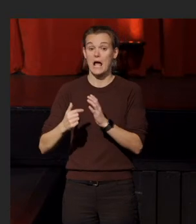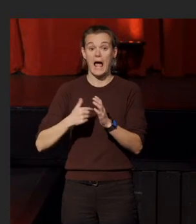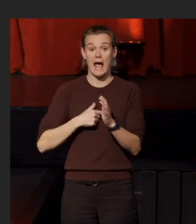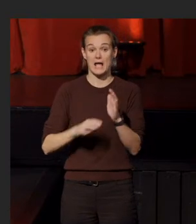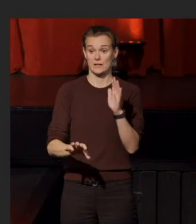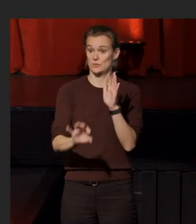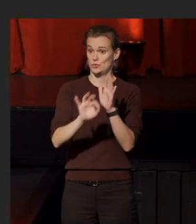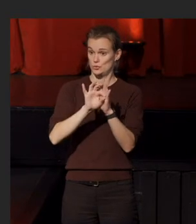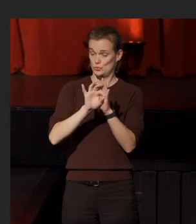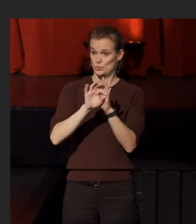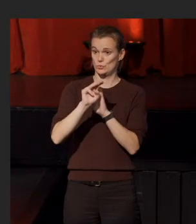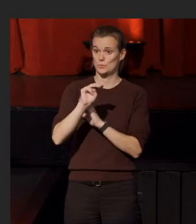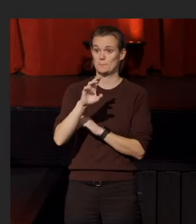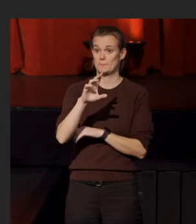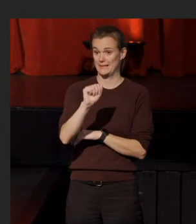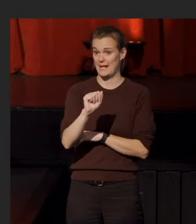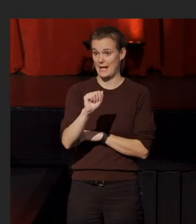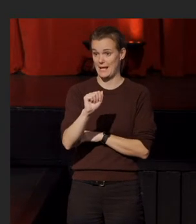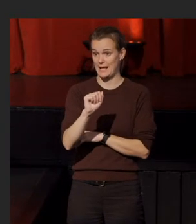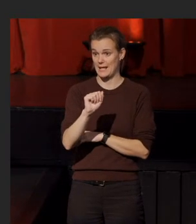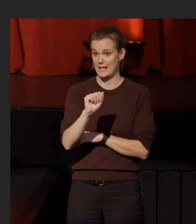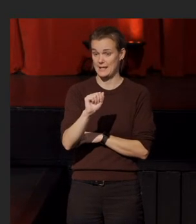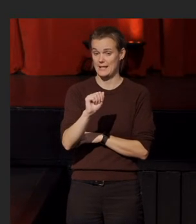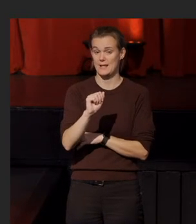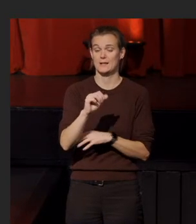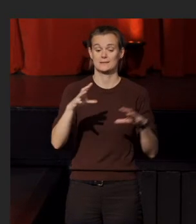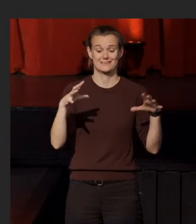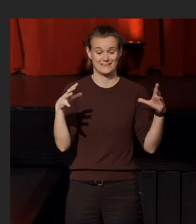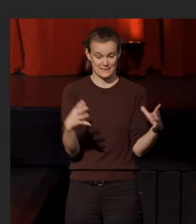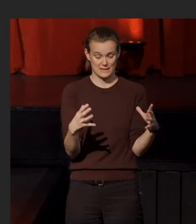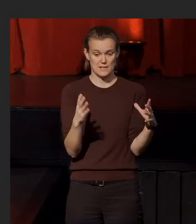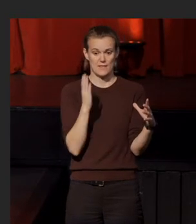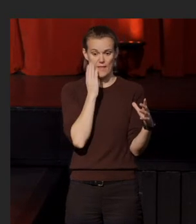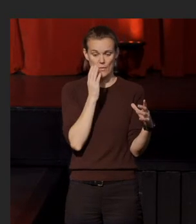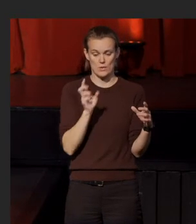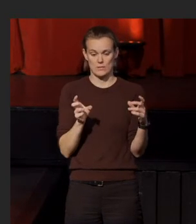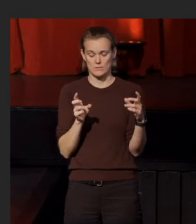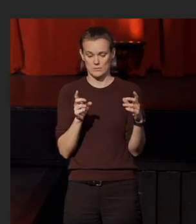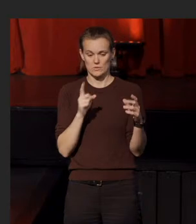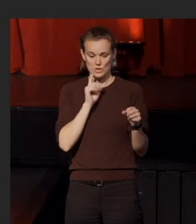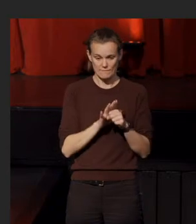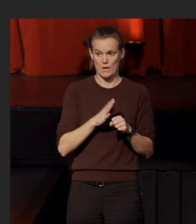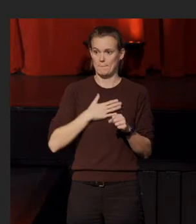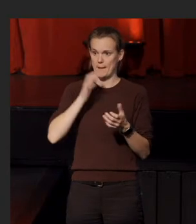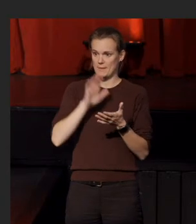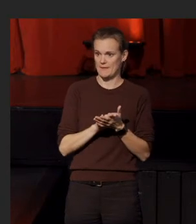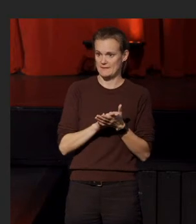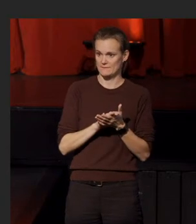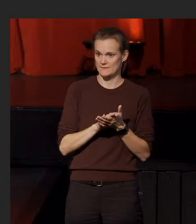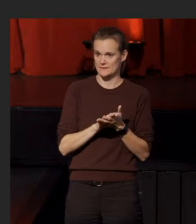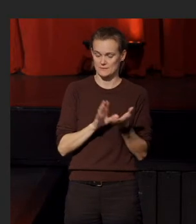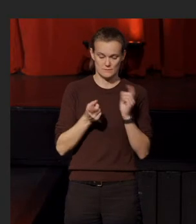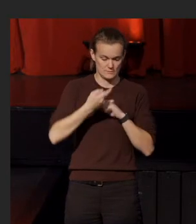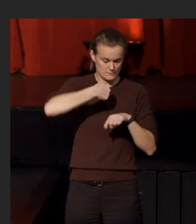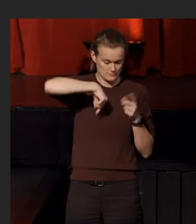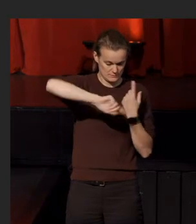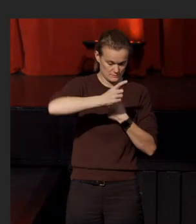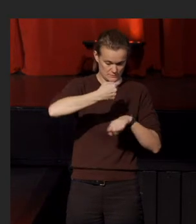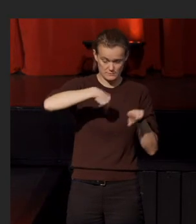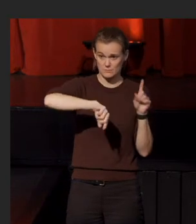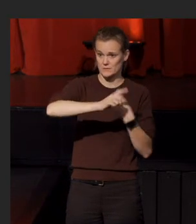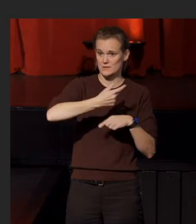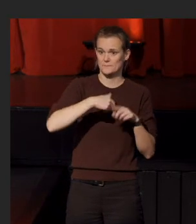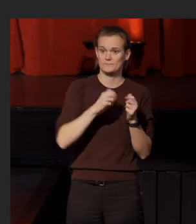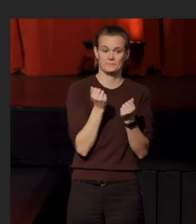of information in a way that's going to reinforce our existing beliefs. We get stuck in an echo chamber if everything